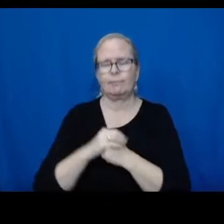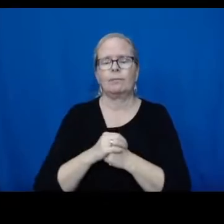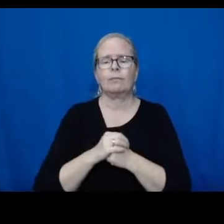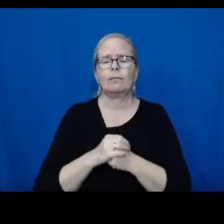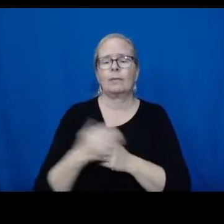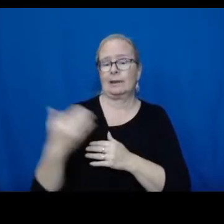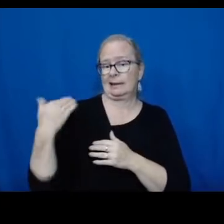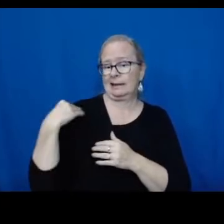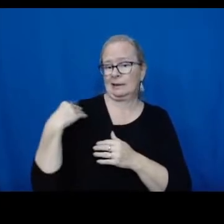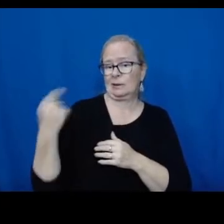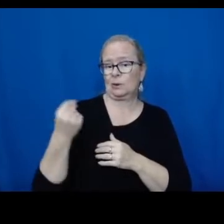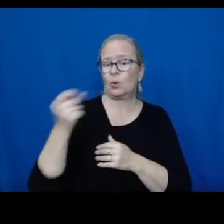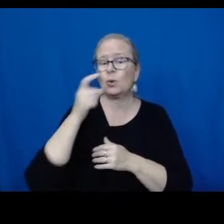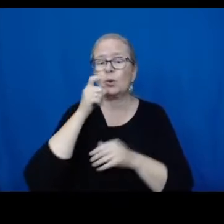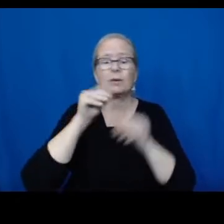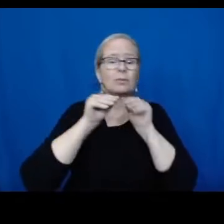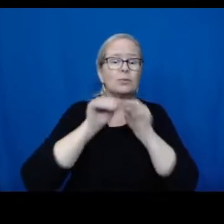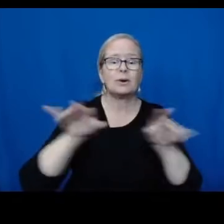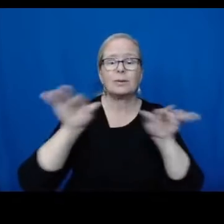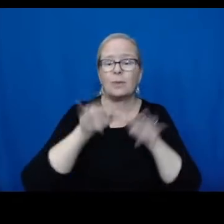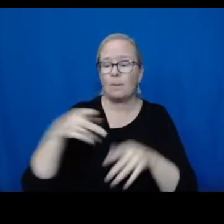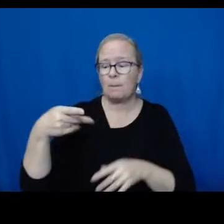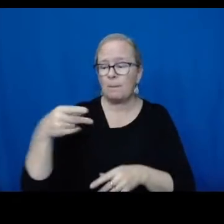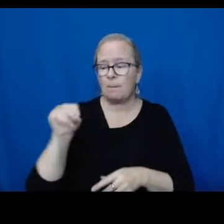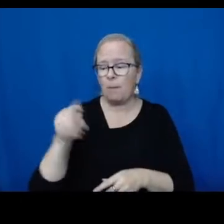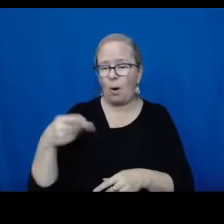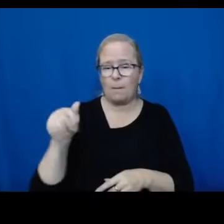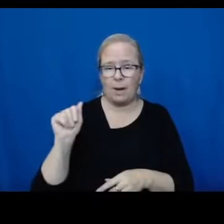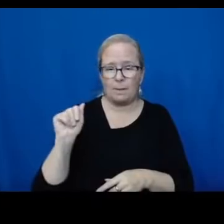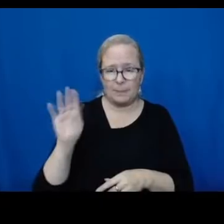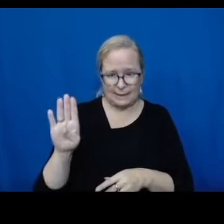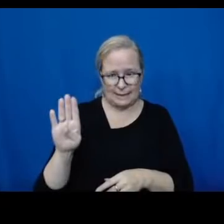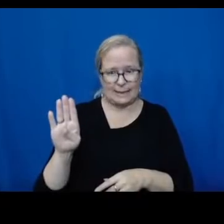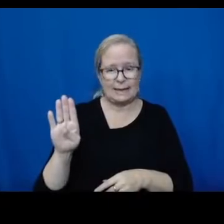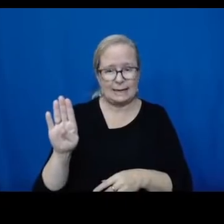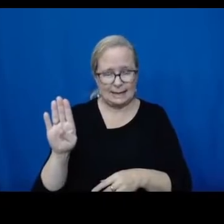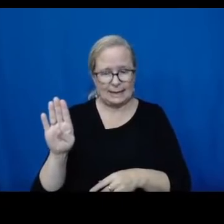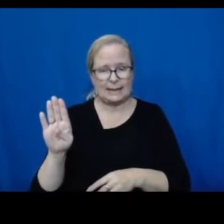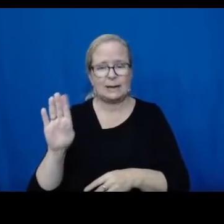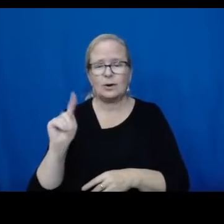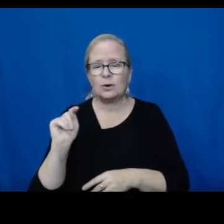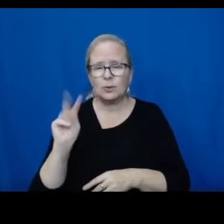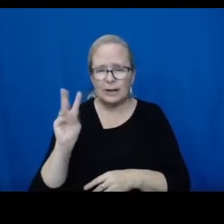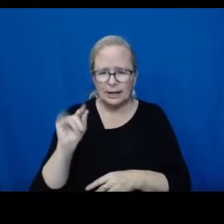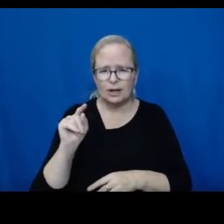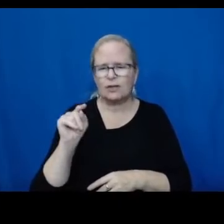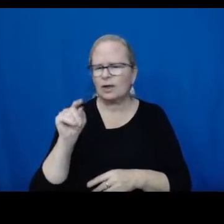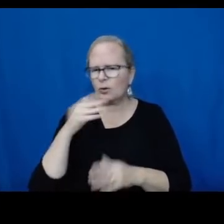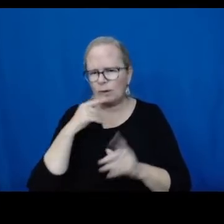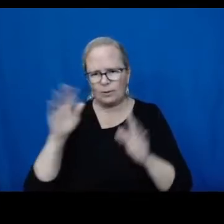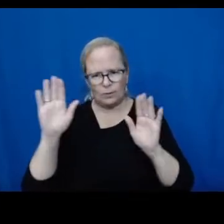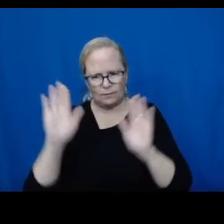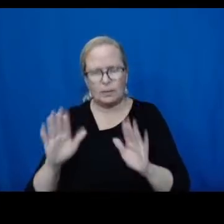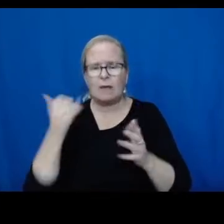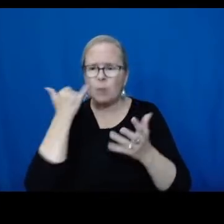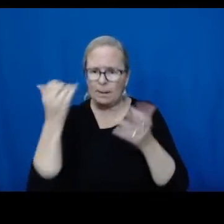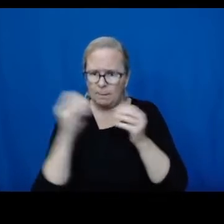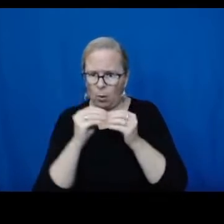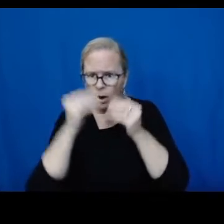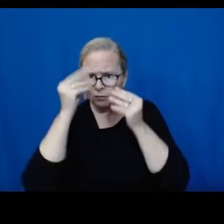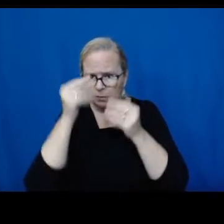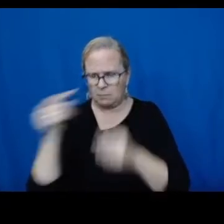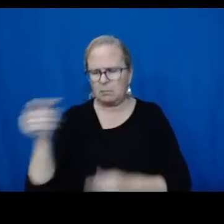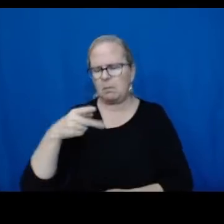share some evidence-based content from our community of experts. A reminder that with municipal elections quickly